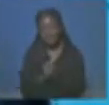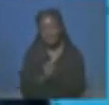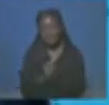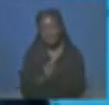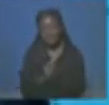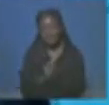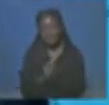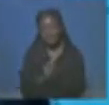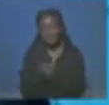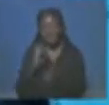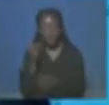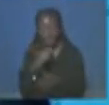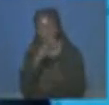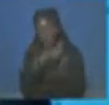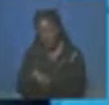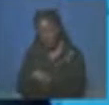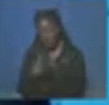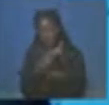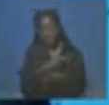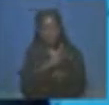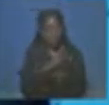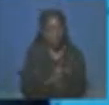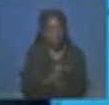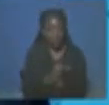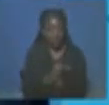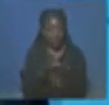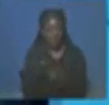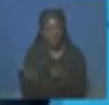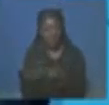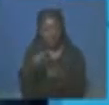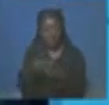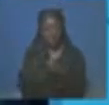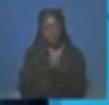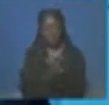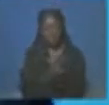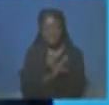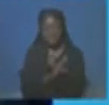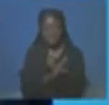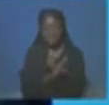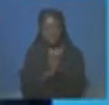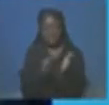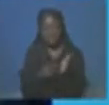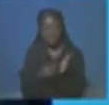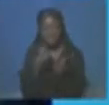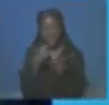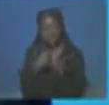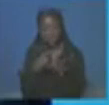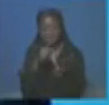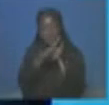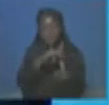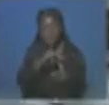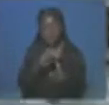Our cost of borrowing prices in the risk of future hurricanes, so we are, in a